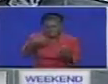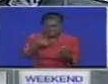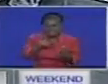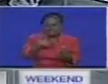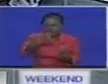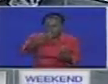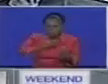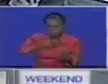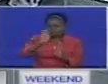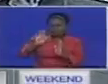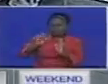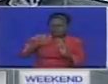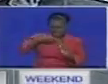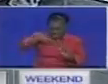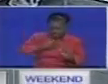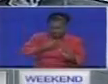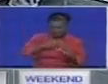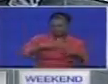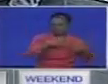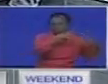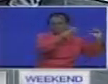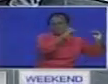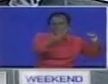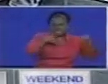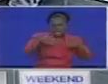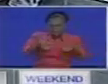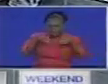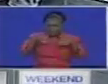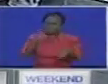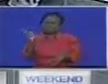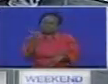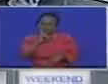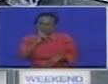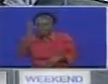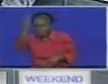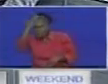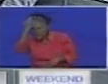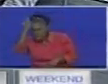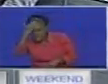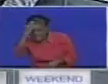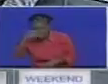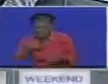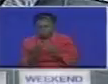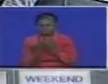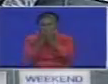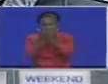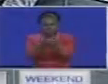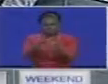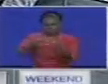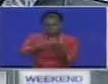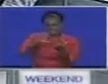owners. Me, I'm walking. So I'm waiting for Monday, which is tomorrow, which was the next official working day. I give in my resignation.